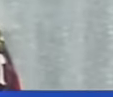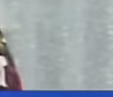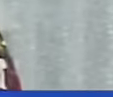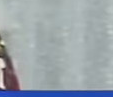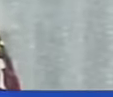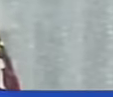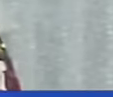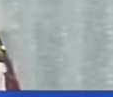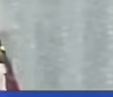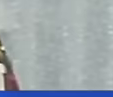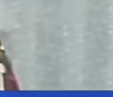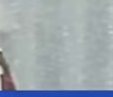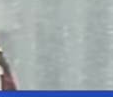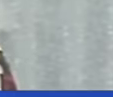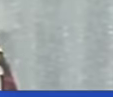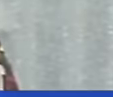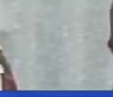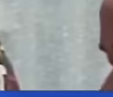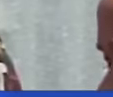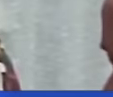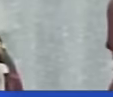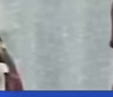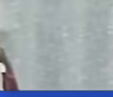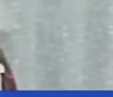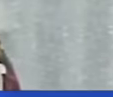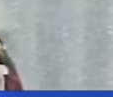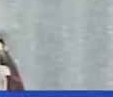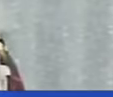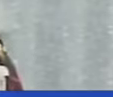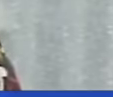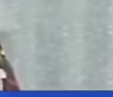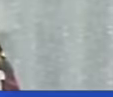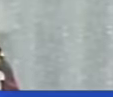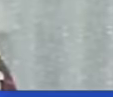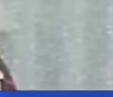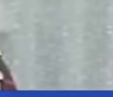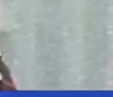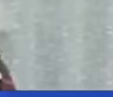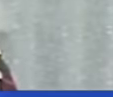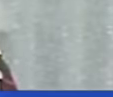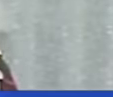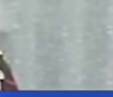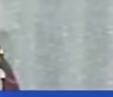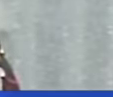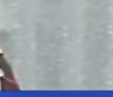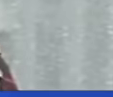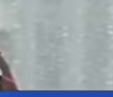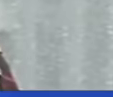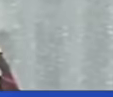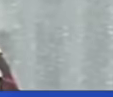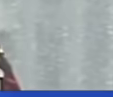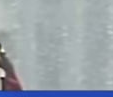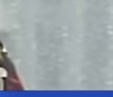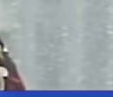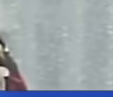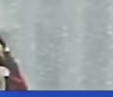that, because if that is what we need to do to improve the healthcare system in our country, then we will do it. But we also pray that we do